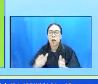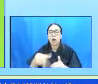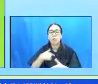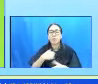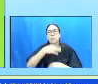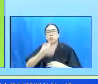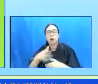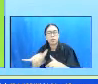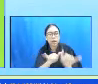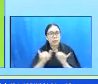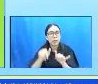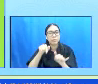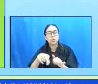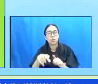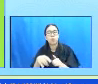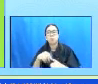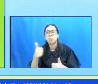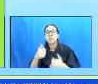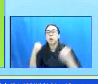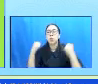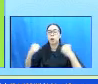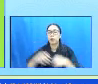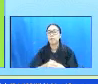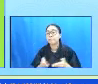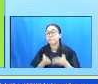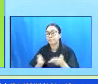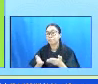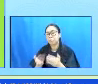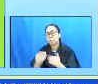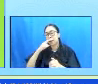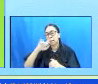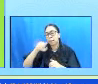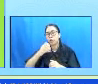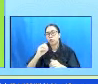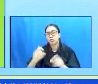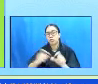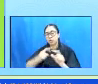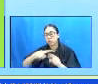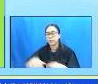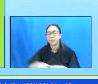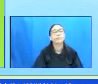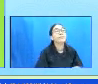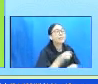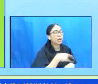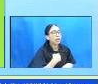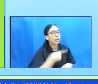to Joost. Yeah, that brings me straight to my question for JT, which zooms in a little bit more on Indonesia